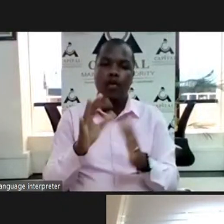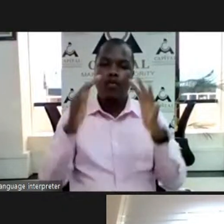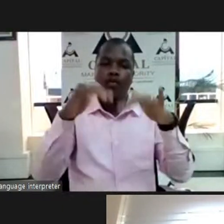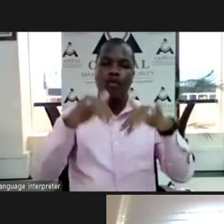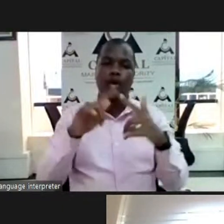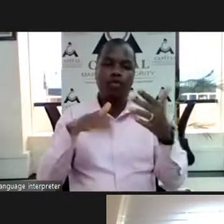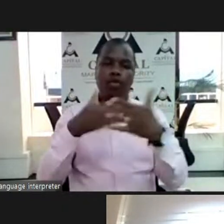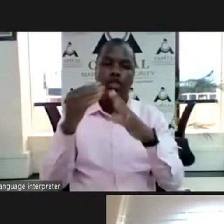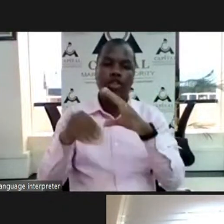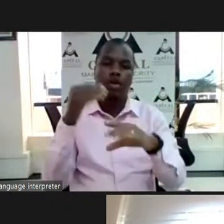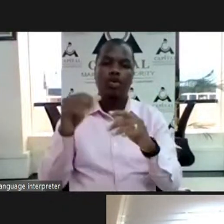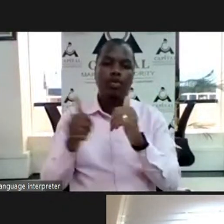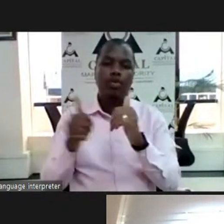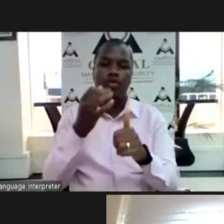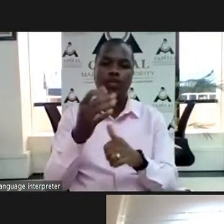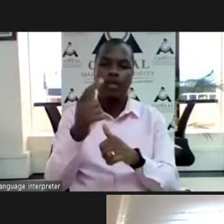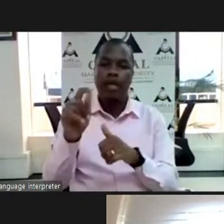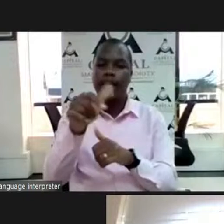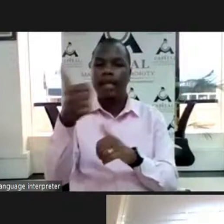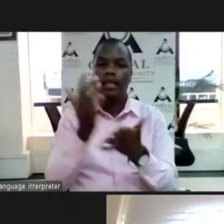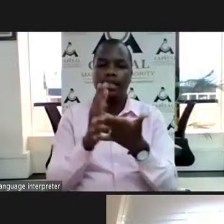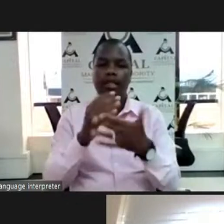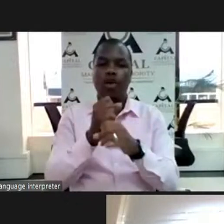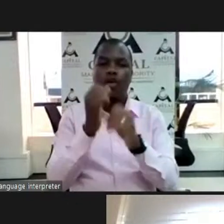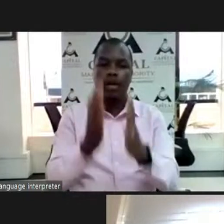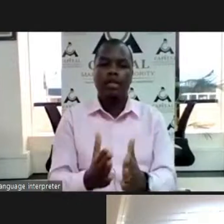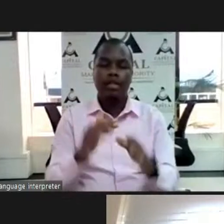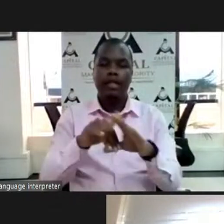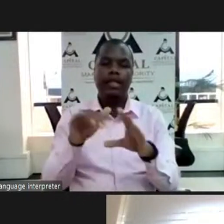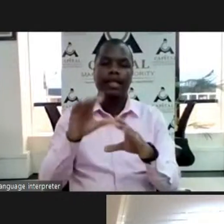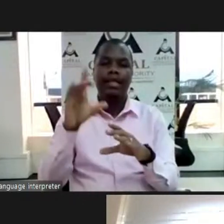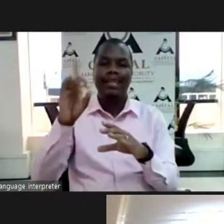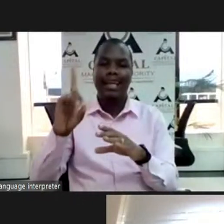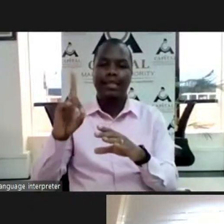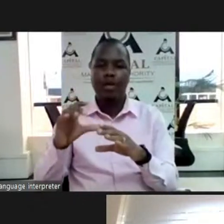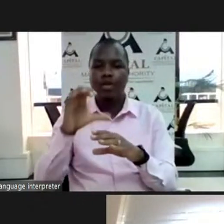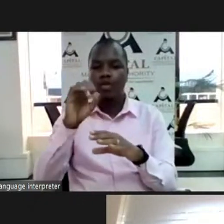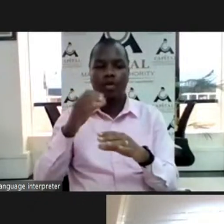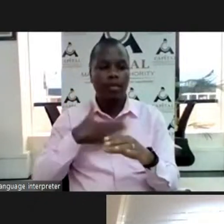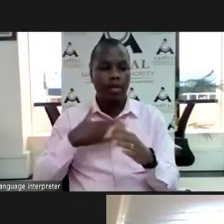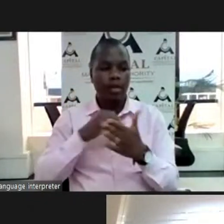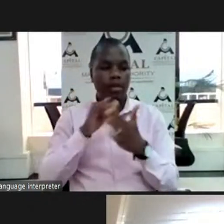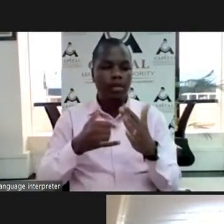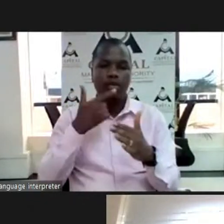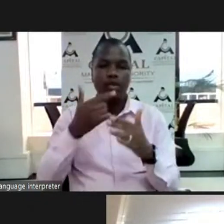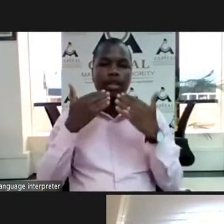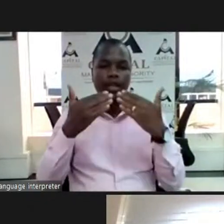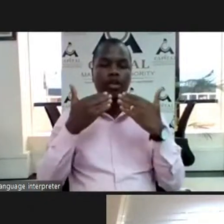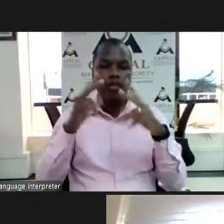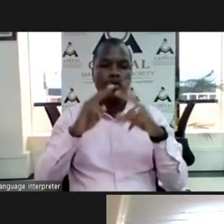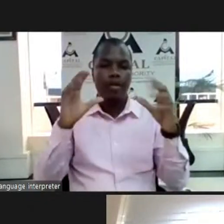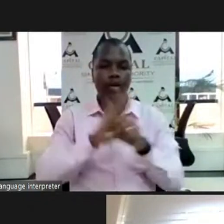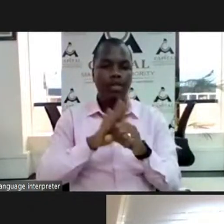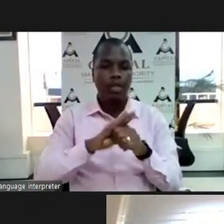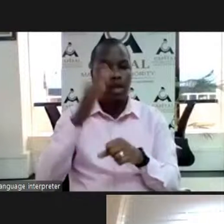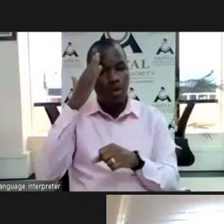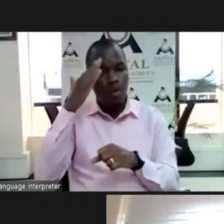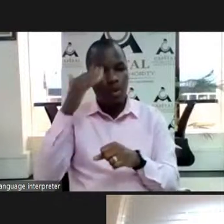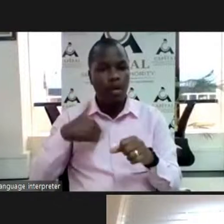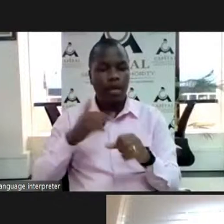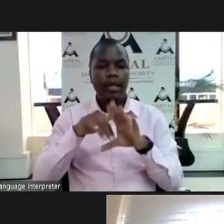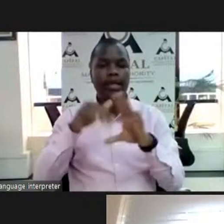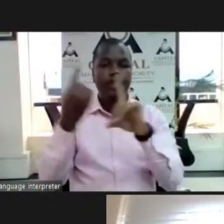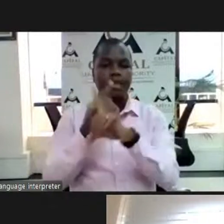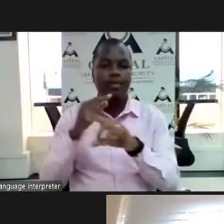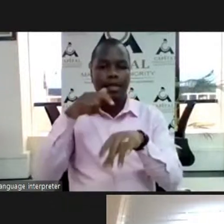to most of the other stakeholders in the diaspora. So mine is just to say thank you very much. I know we are in different